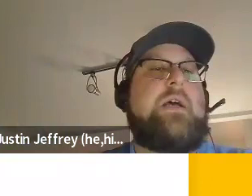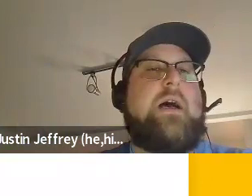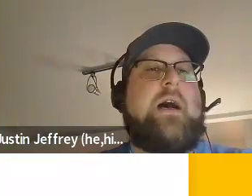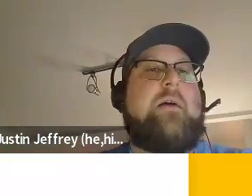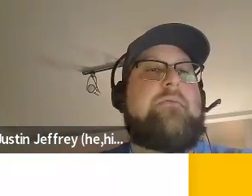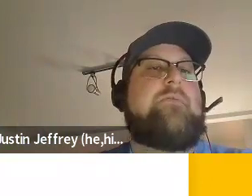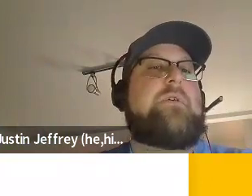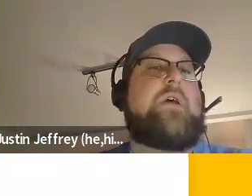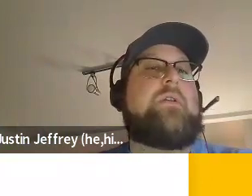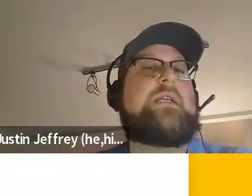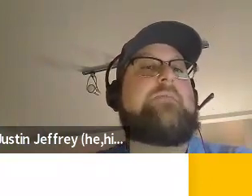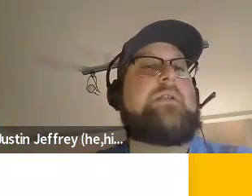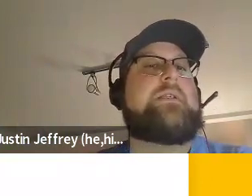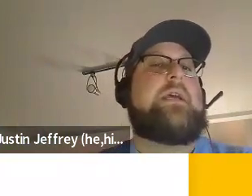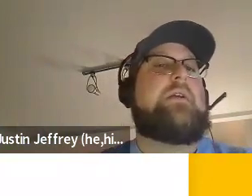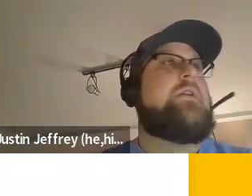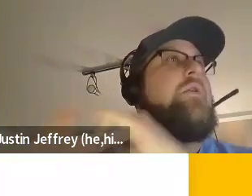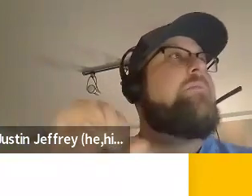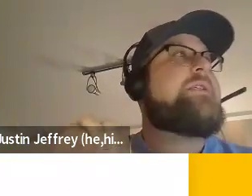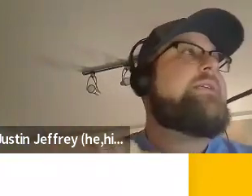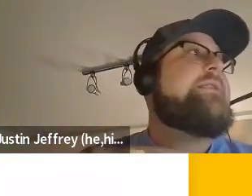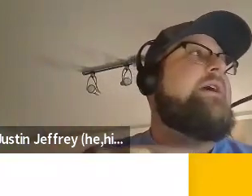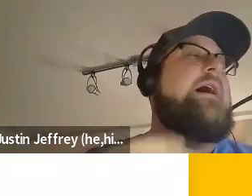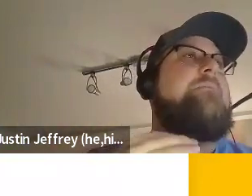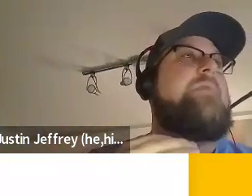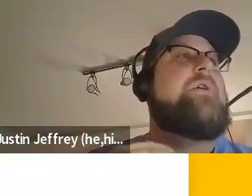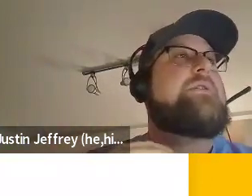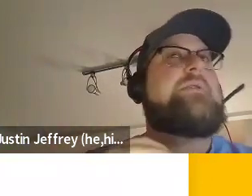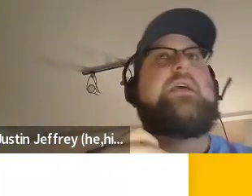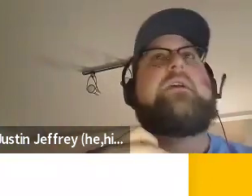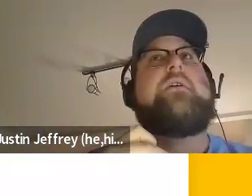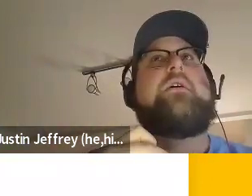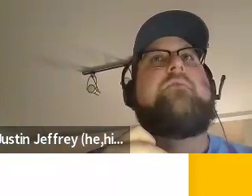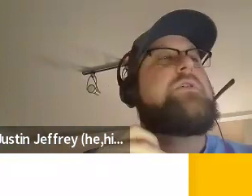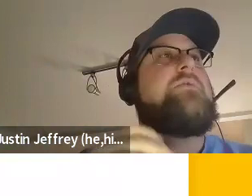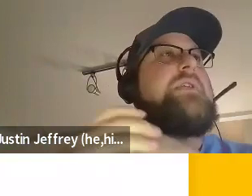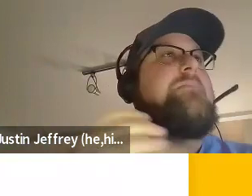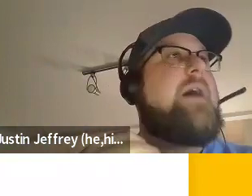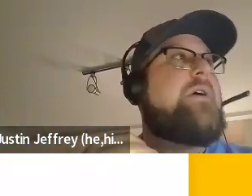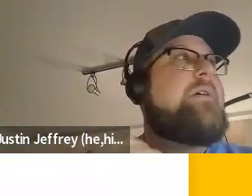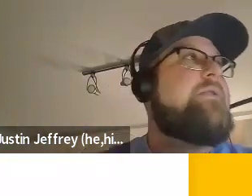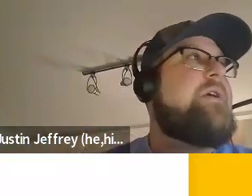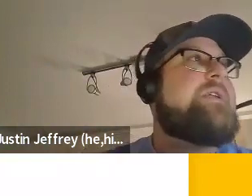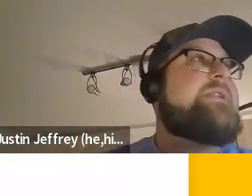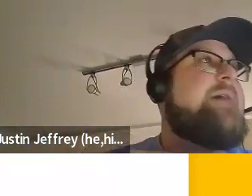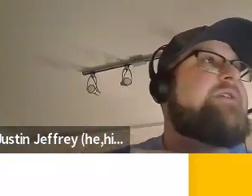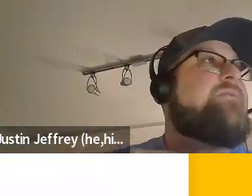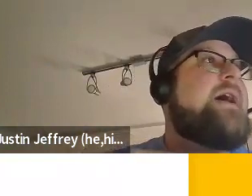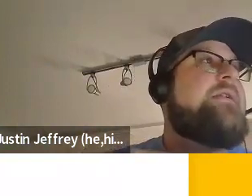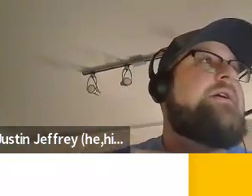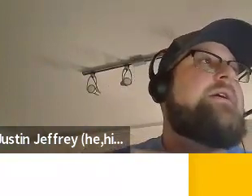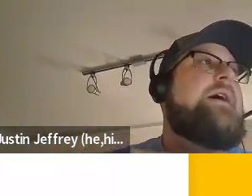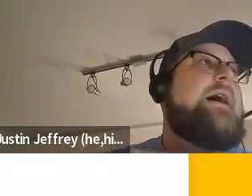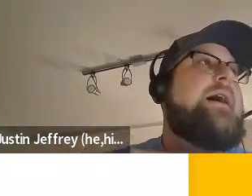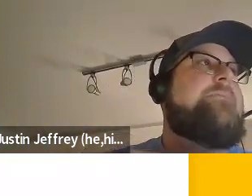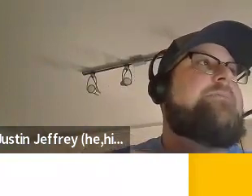resource for folks not only experiencing, homelessness, but we're also seeing folks losing power throughout this time as